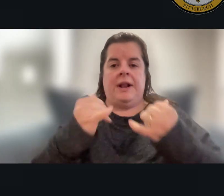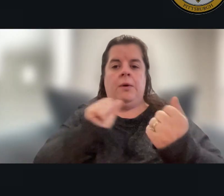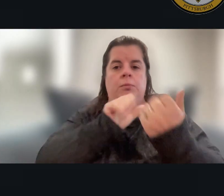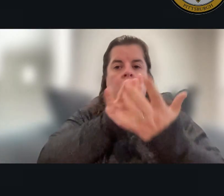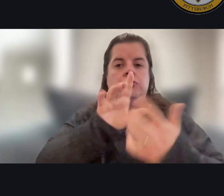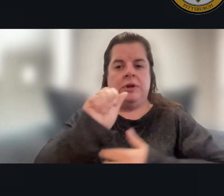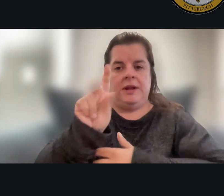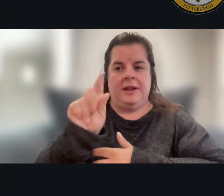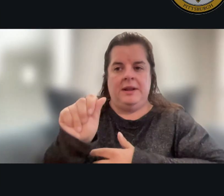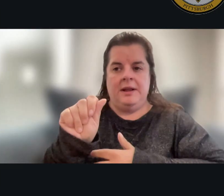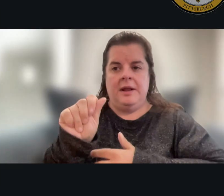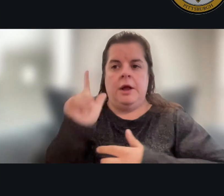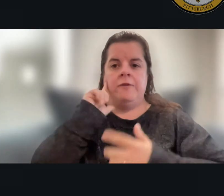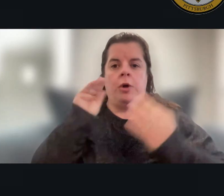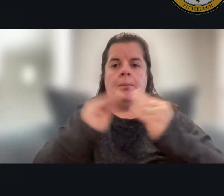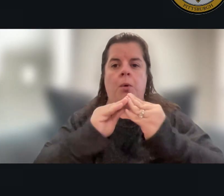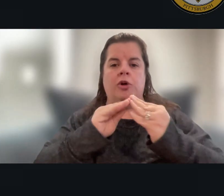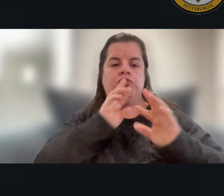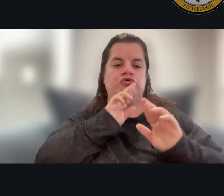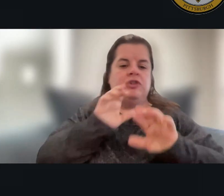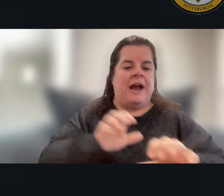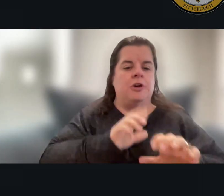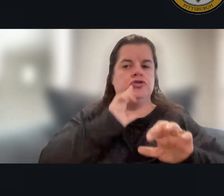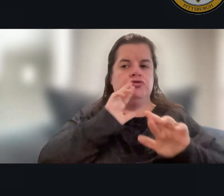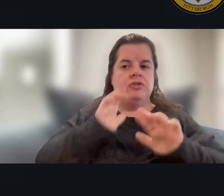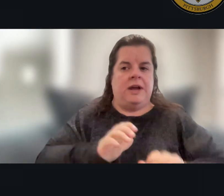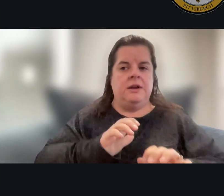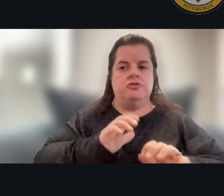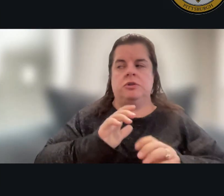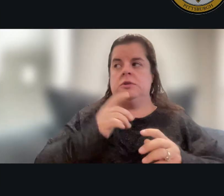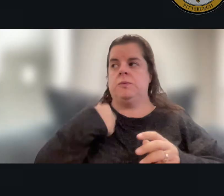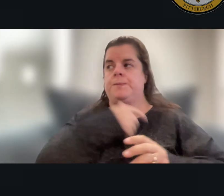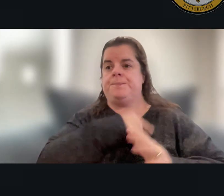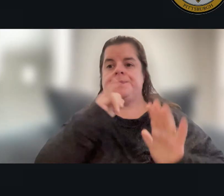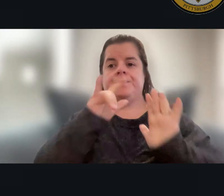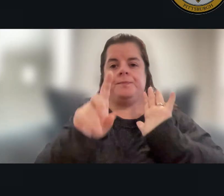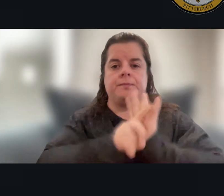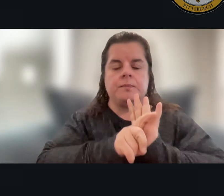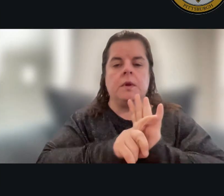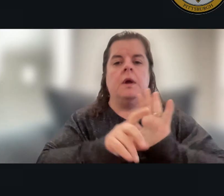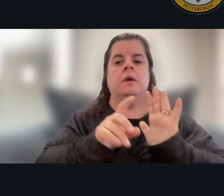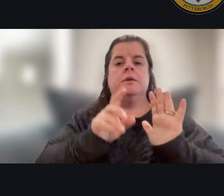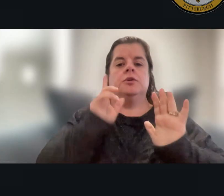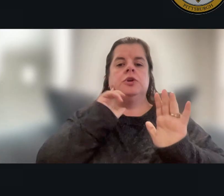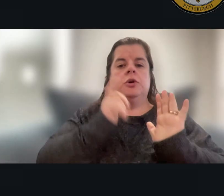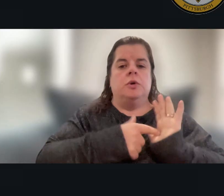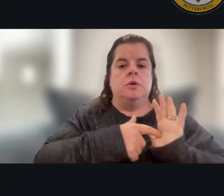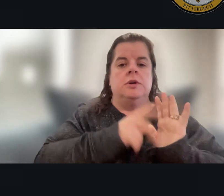been more reactive. So either when we are, DPW largely is